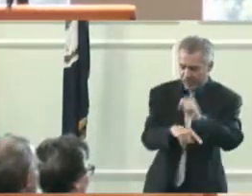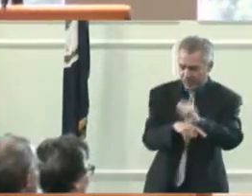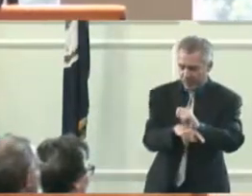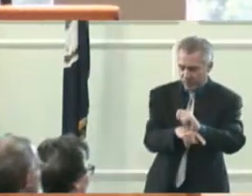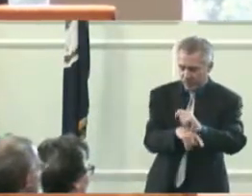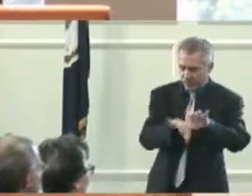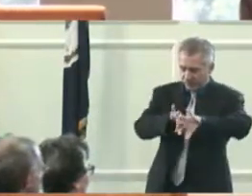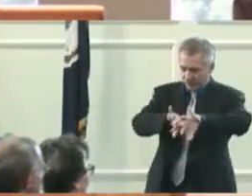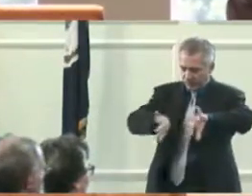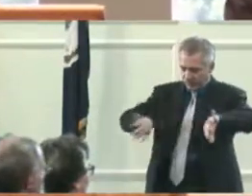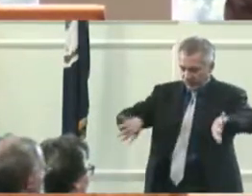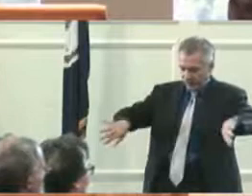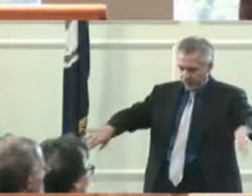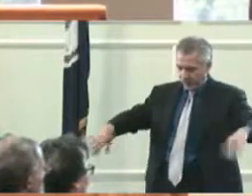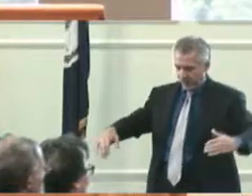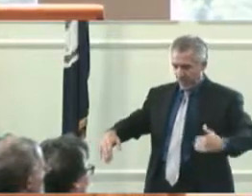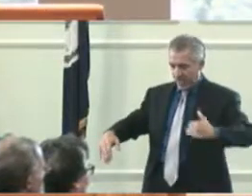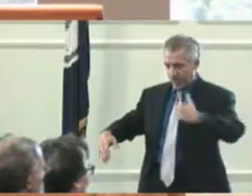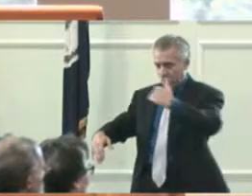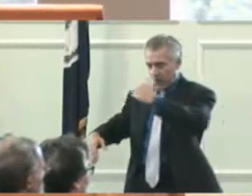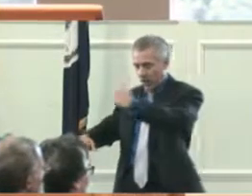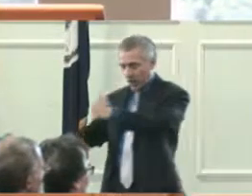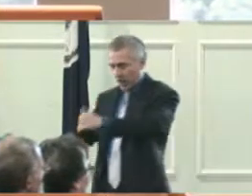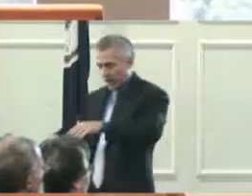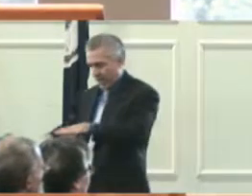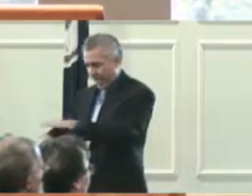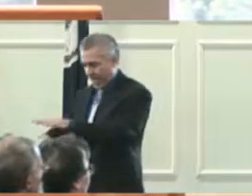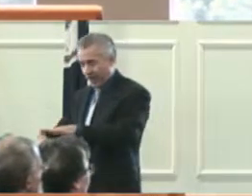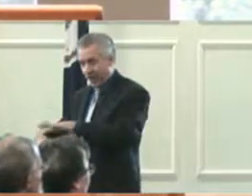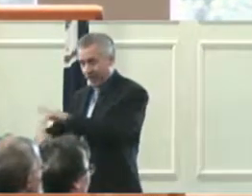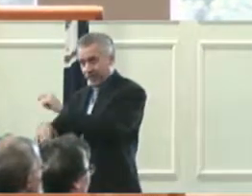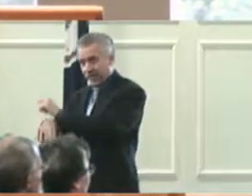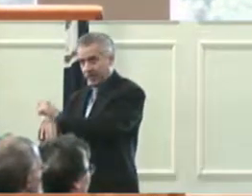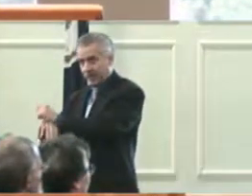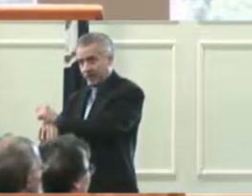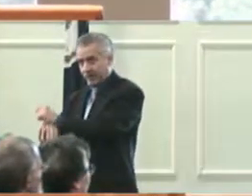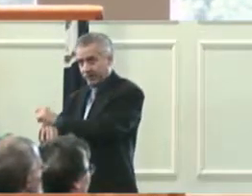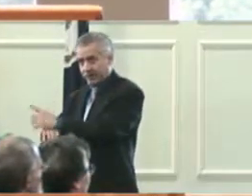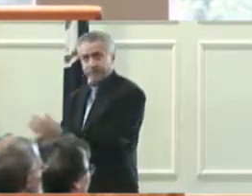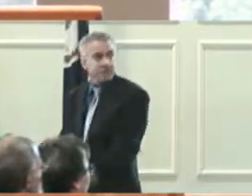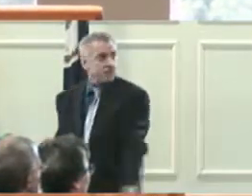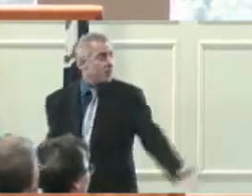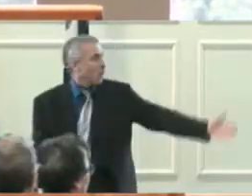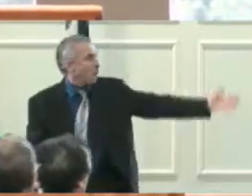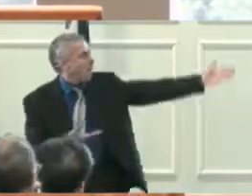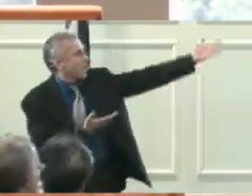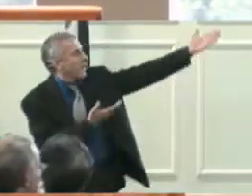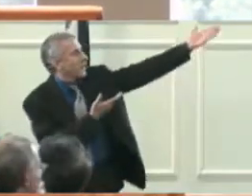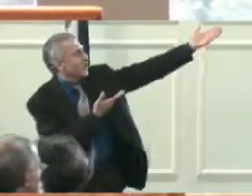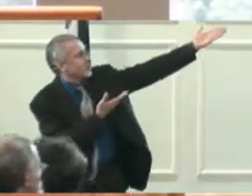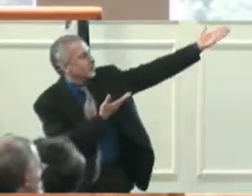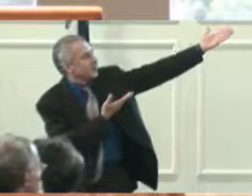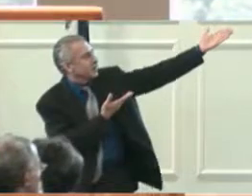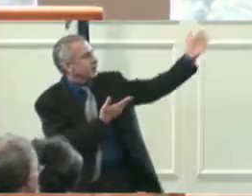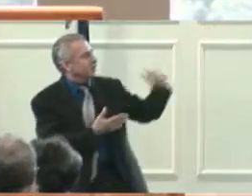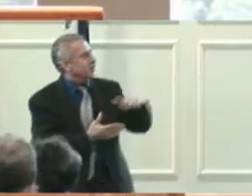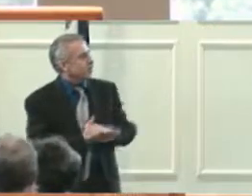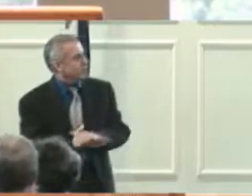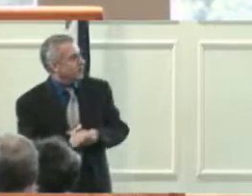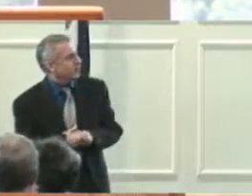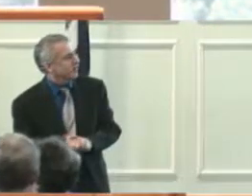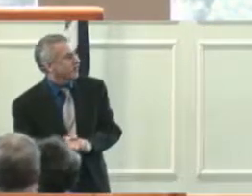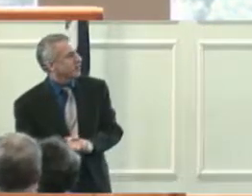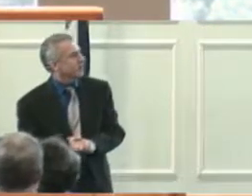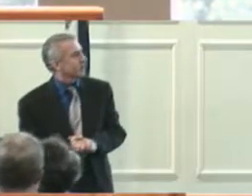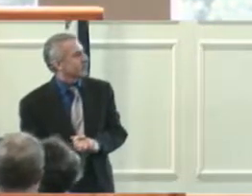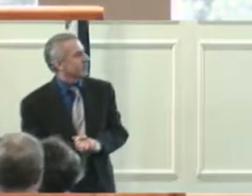to understand about the cleansing of the sanctuary is an Old Testament symbol of the final work of judgment prior to